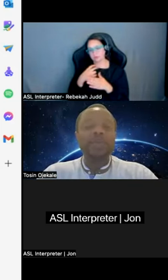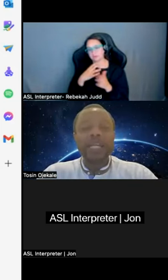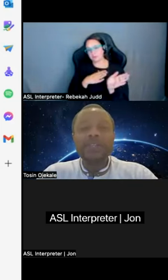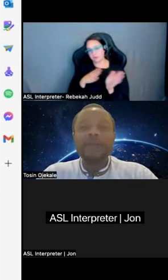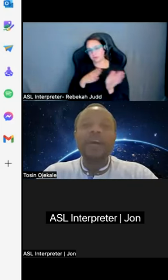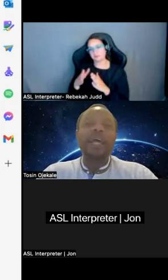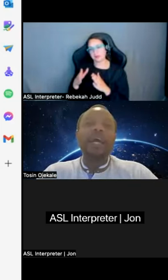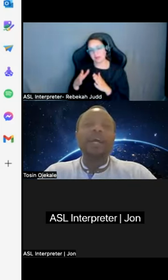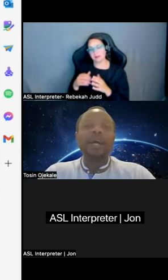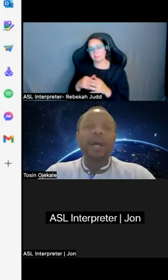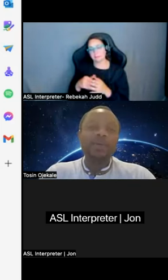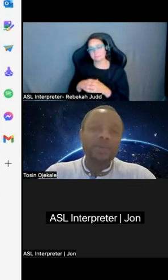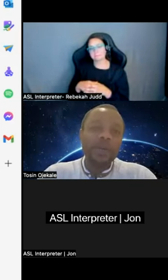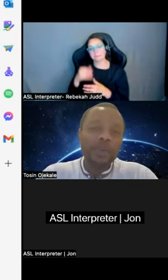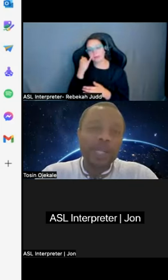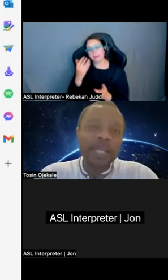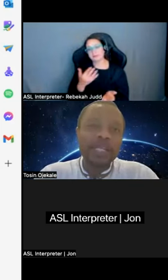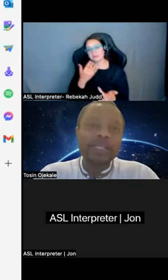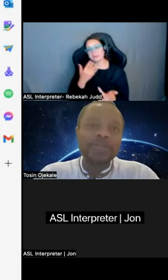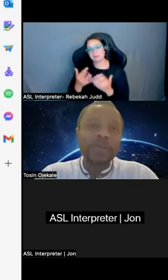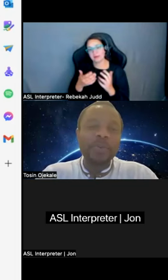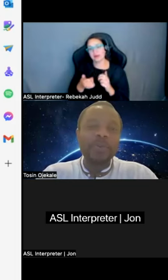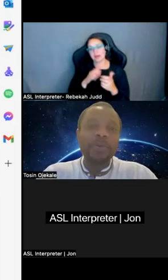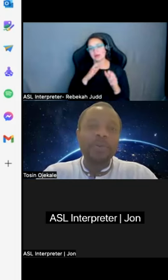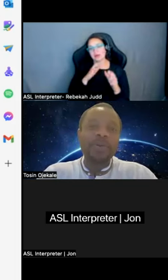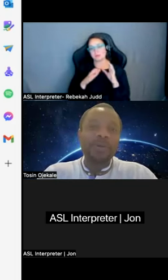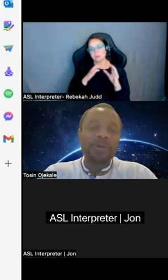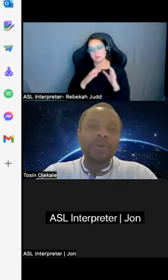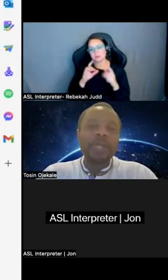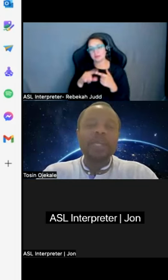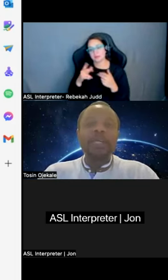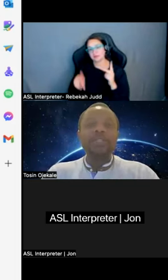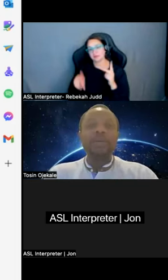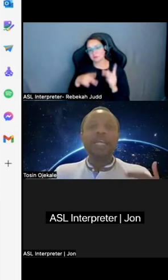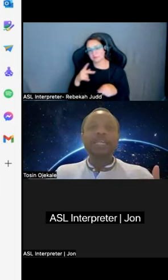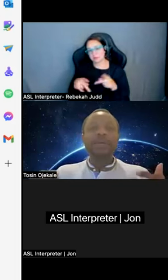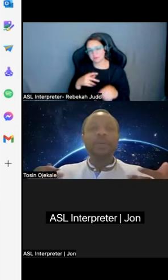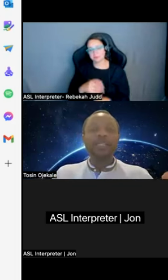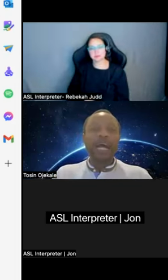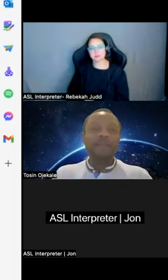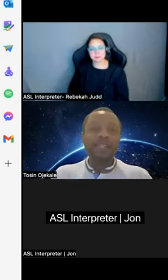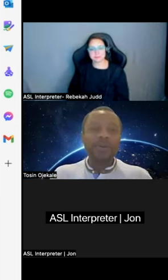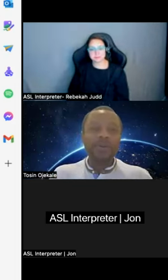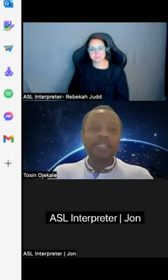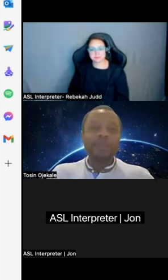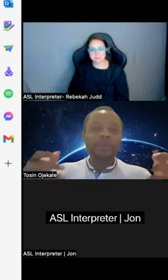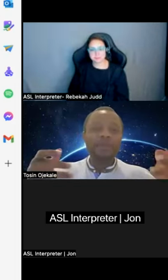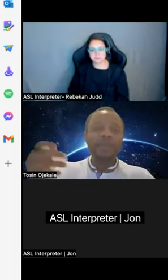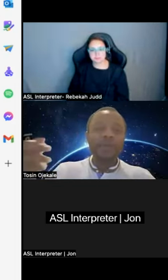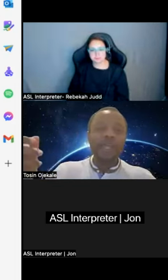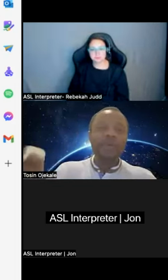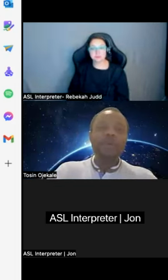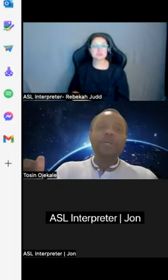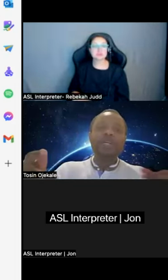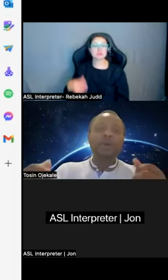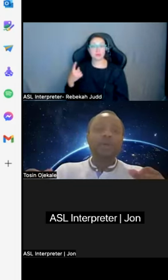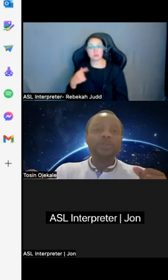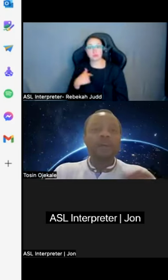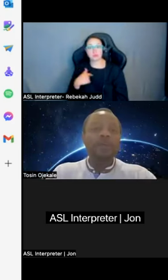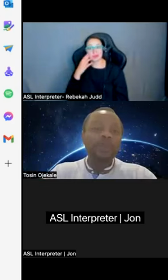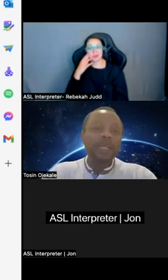So in the case of fire, how do we communicate to people? Okay, so in the case the one I've experienced, apart from the radio,